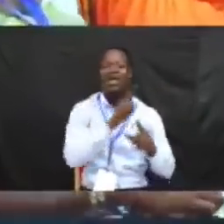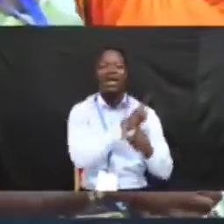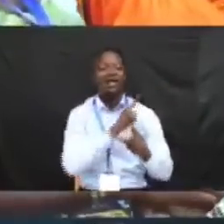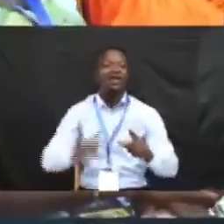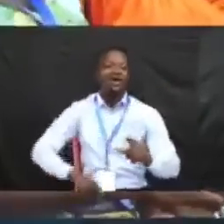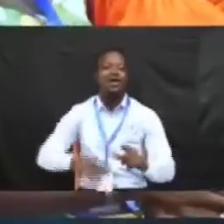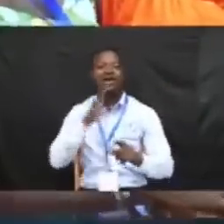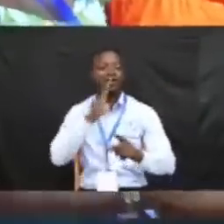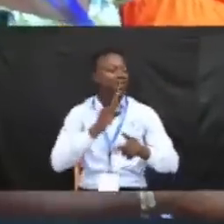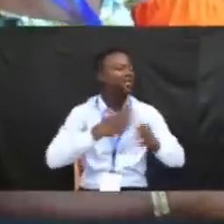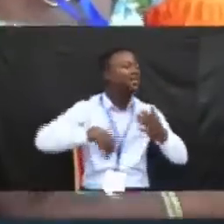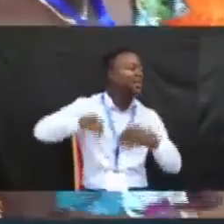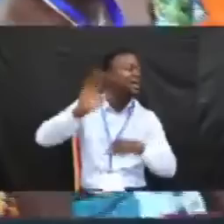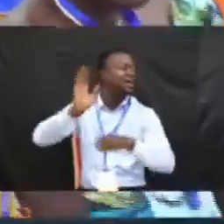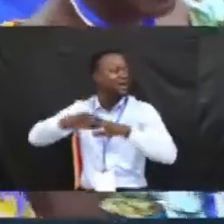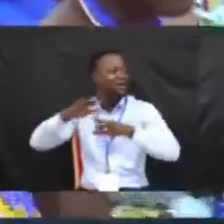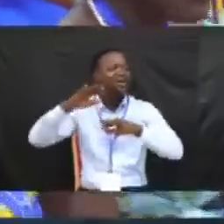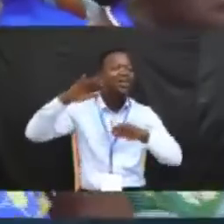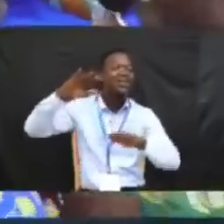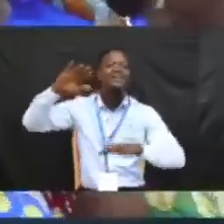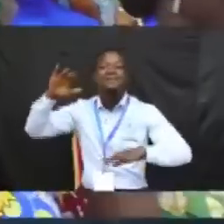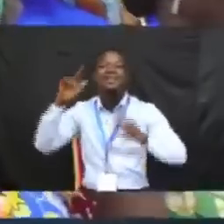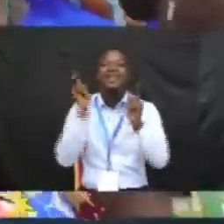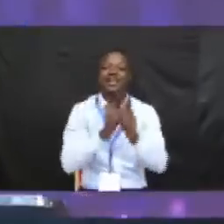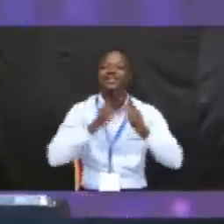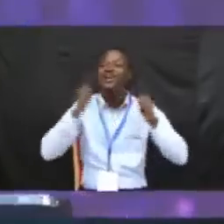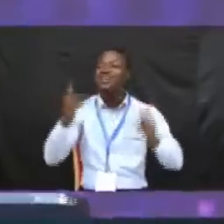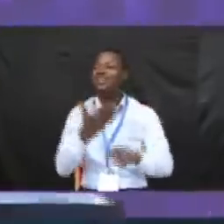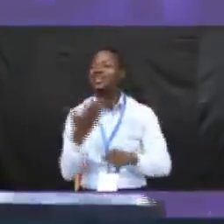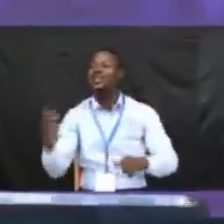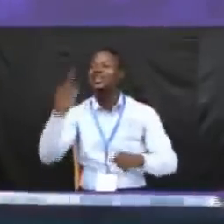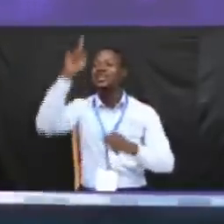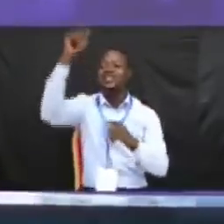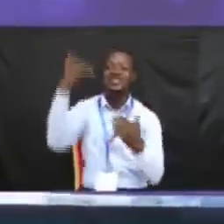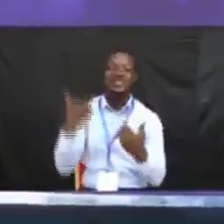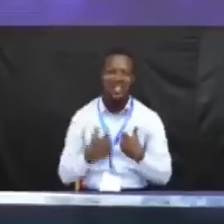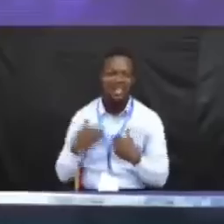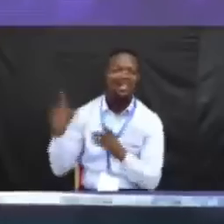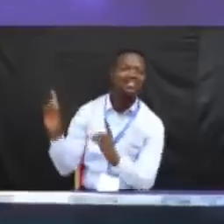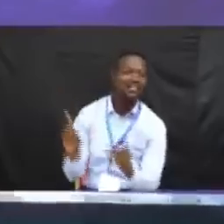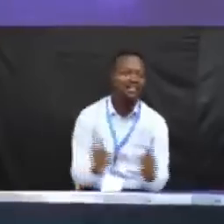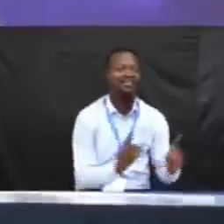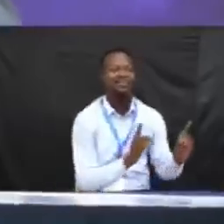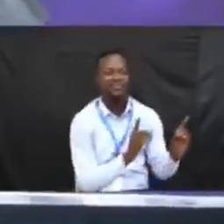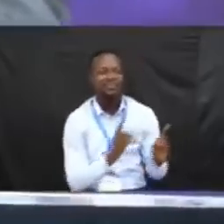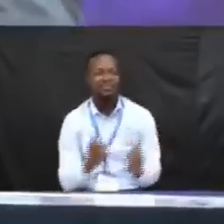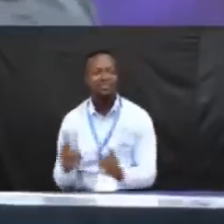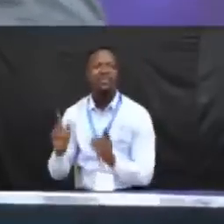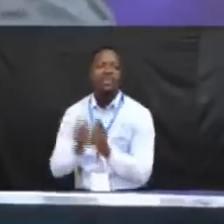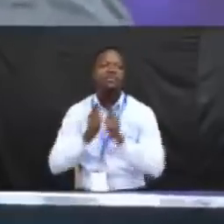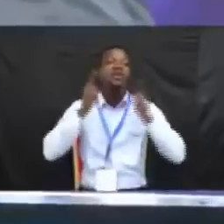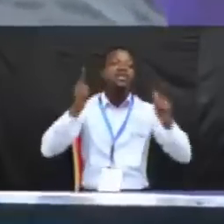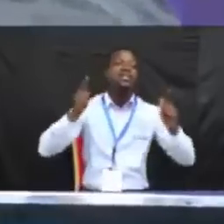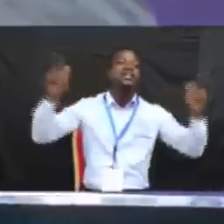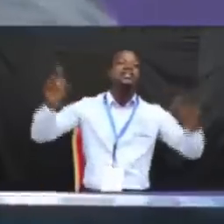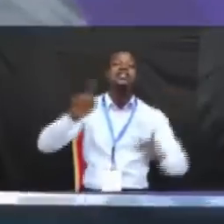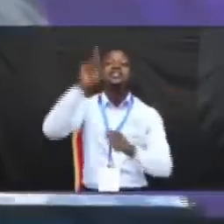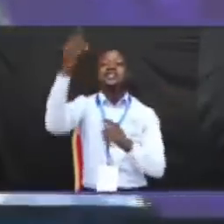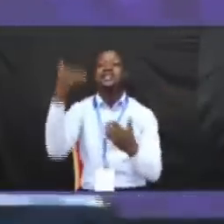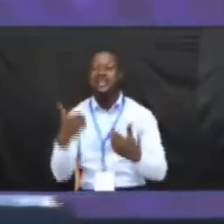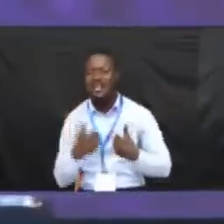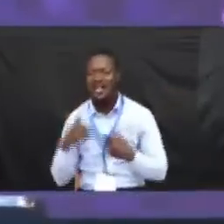Unto the Lord. Give the glory. Great things he has done. Great things. Great